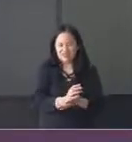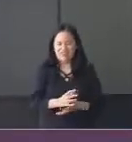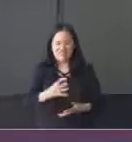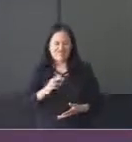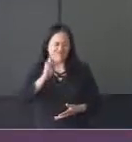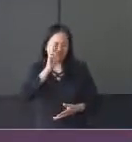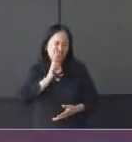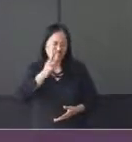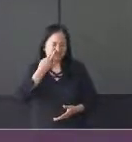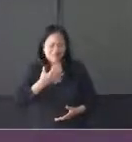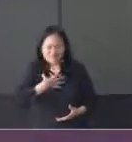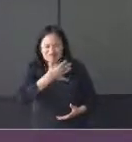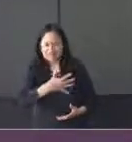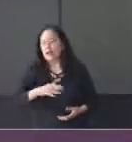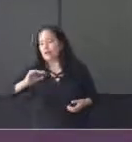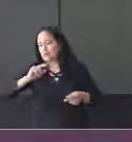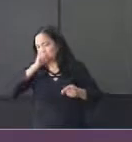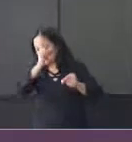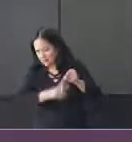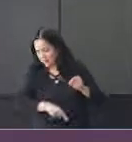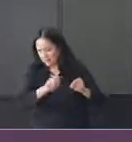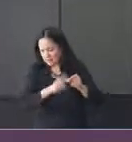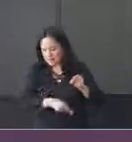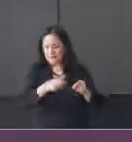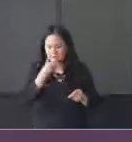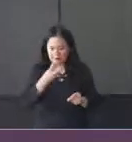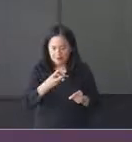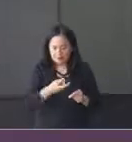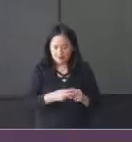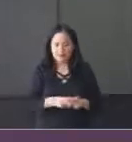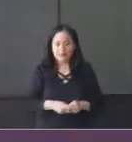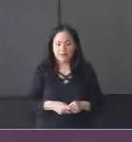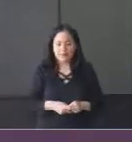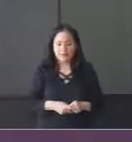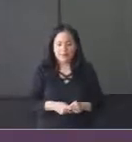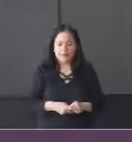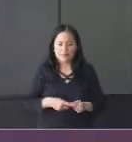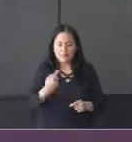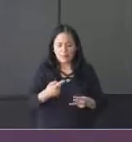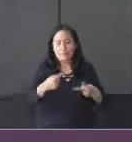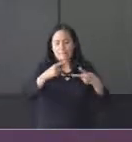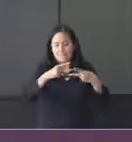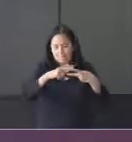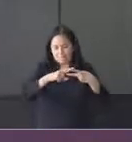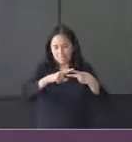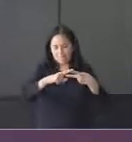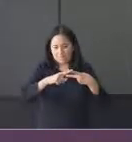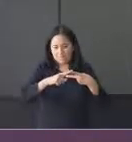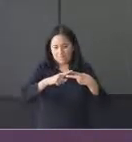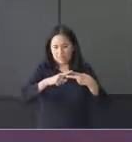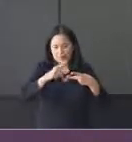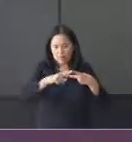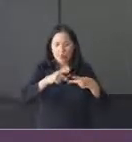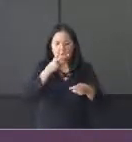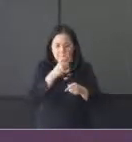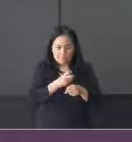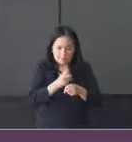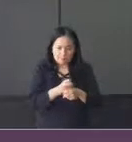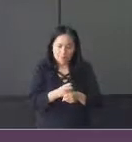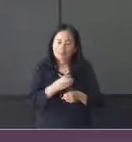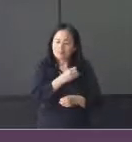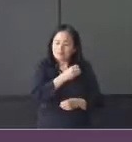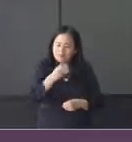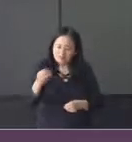prevention of discrimination and xenophobia. So there's work focused on this, and immediate actions just to complement